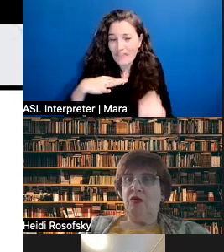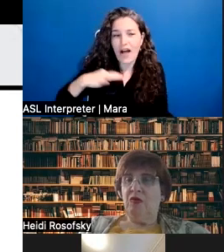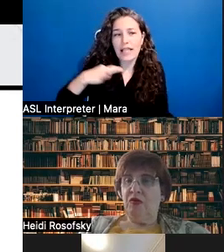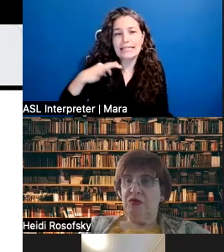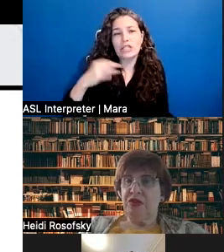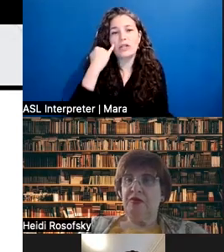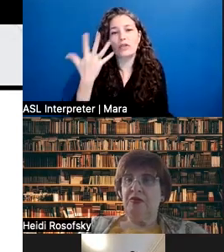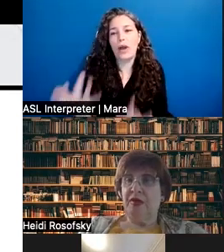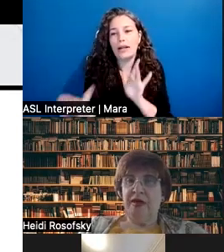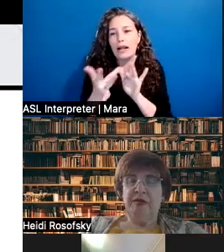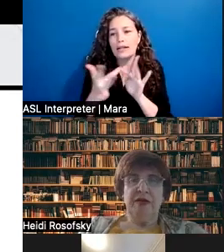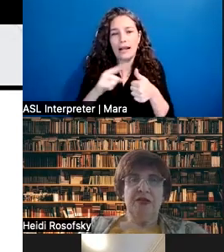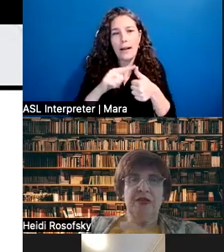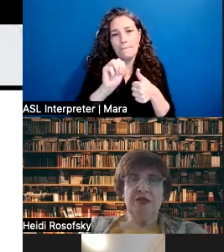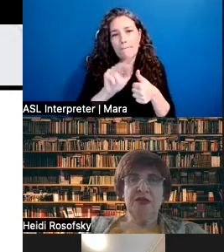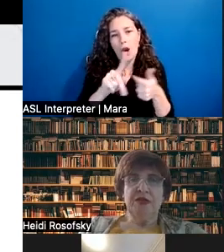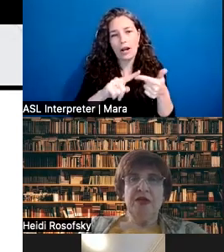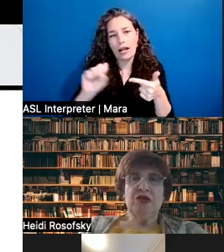Mark or Sharon or Gabby,